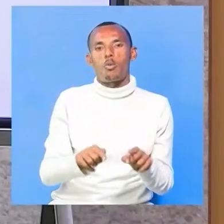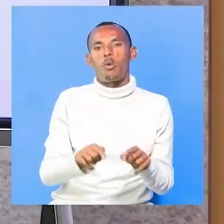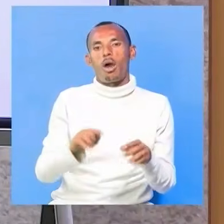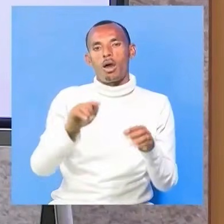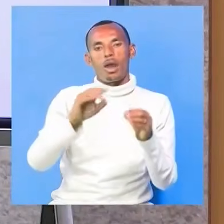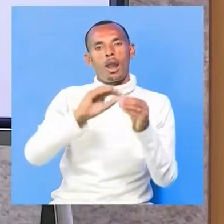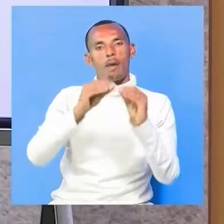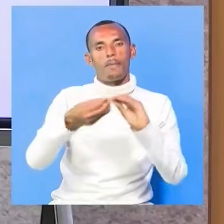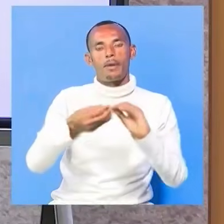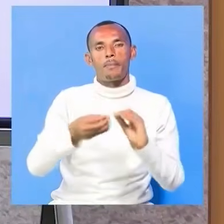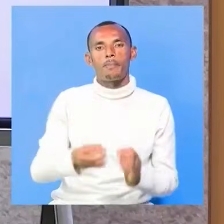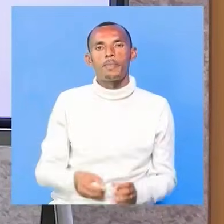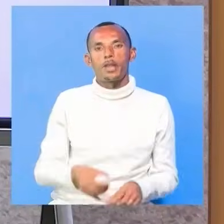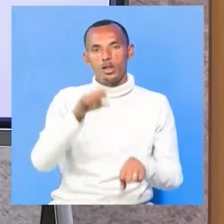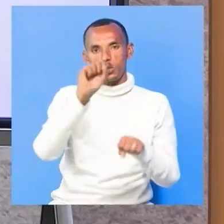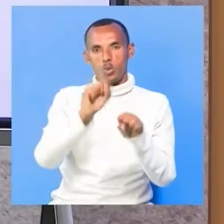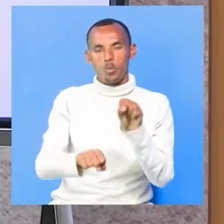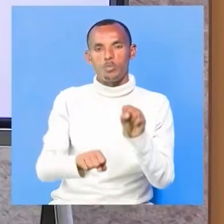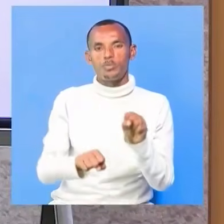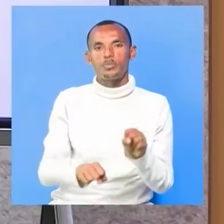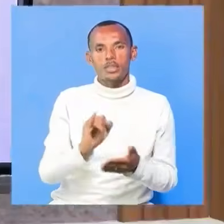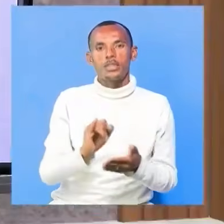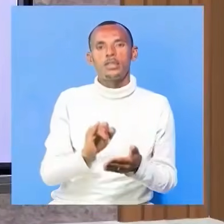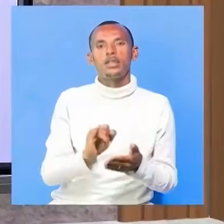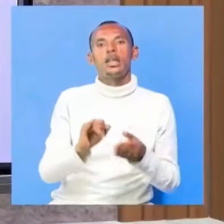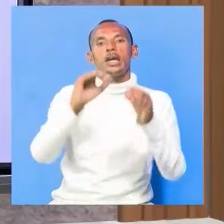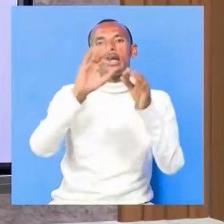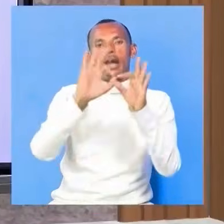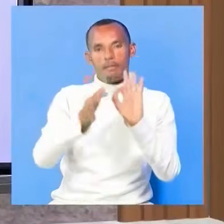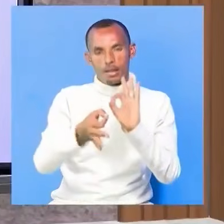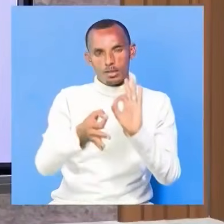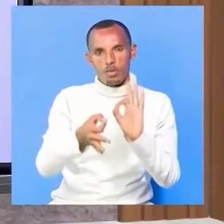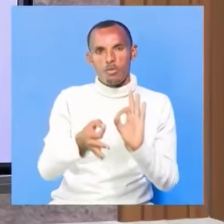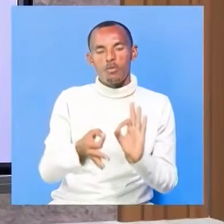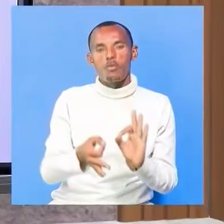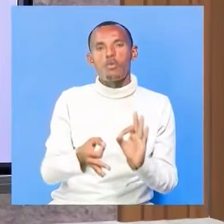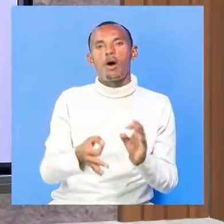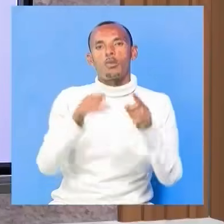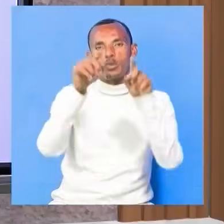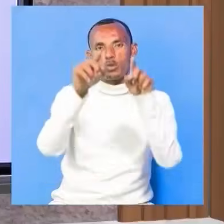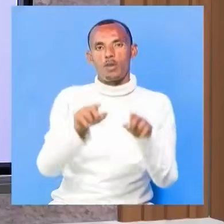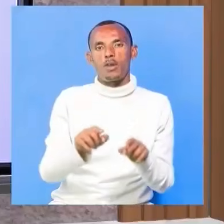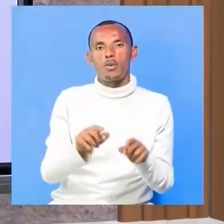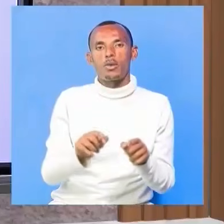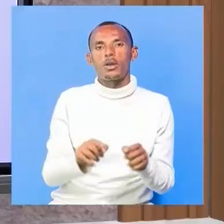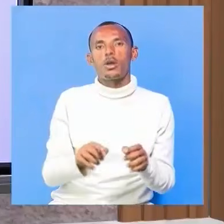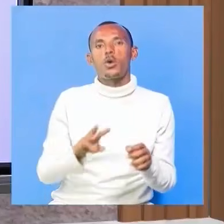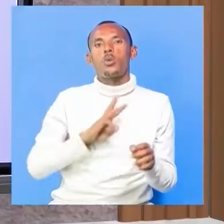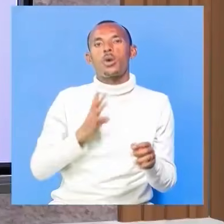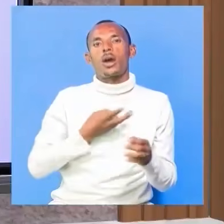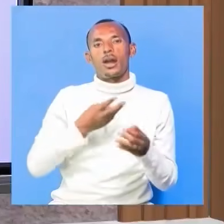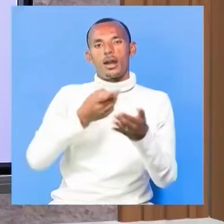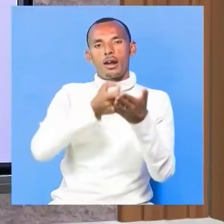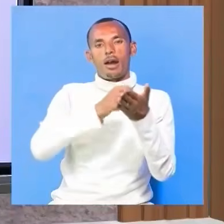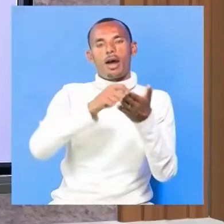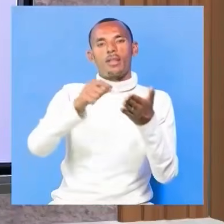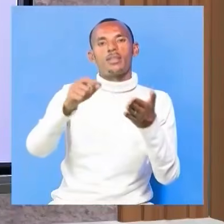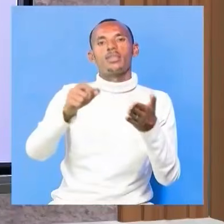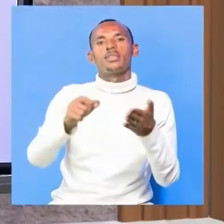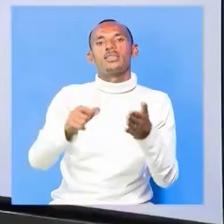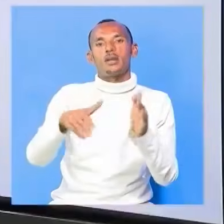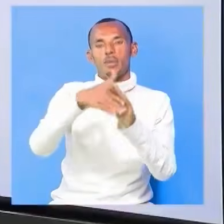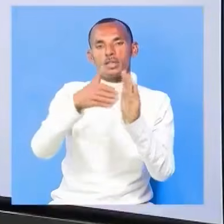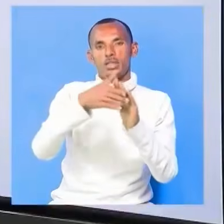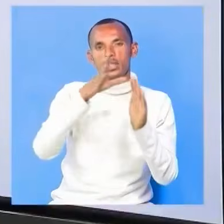absolute value of a number, okay? So if this is the definition, we can formally write the representation and